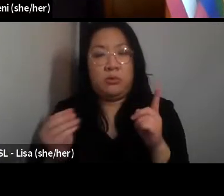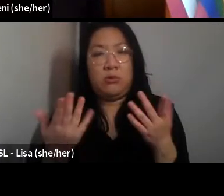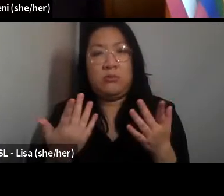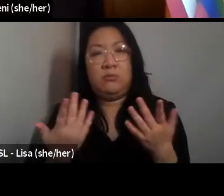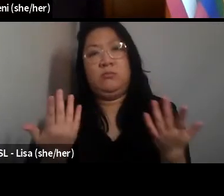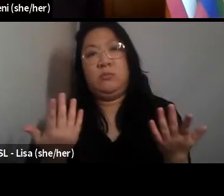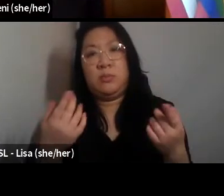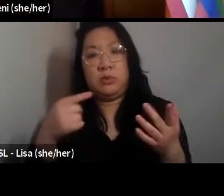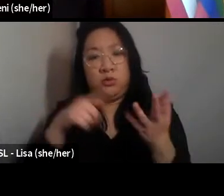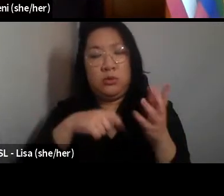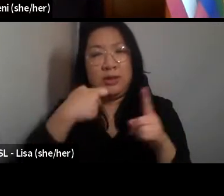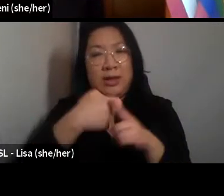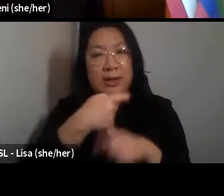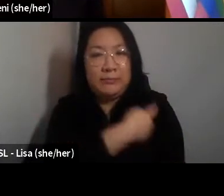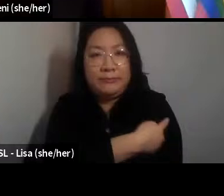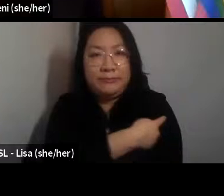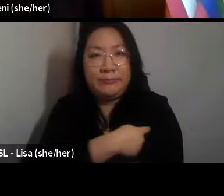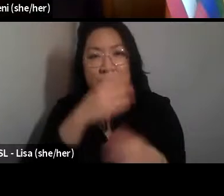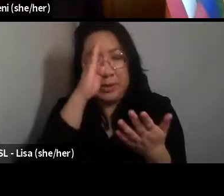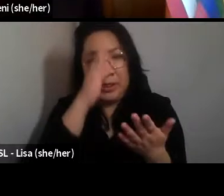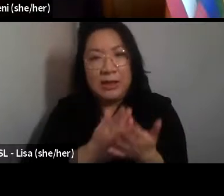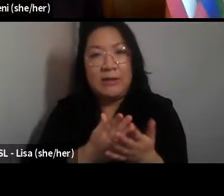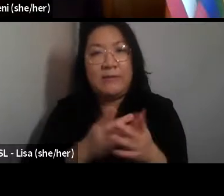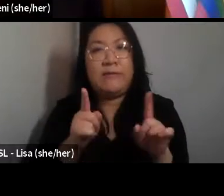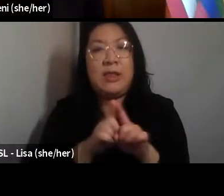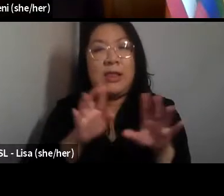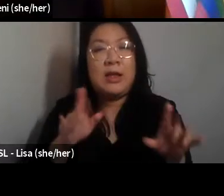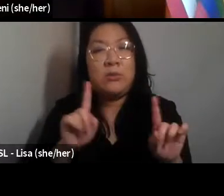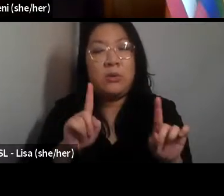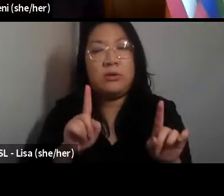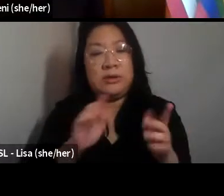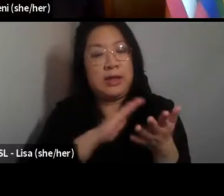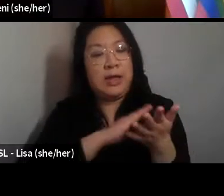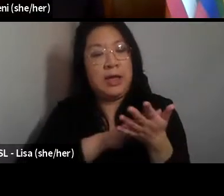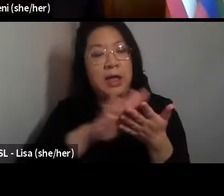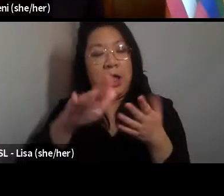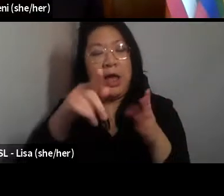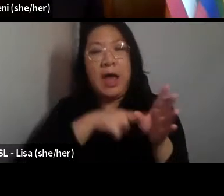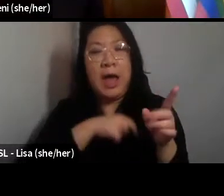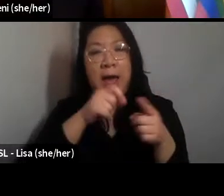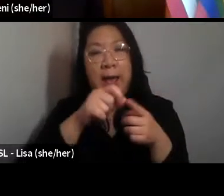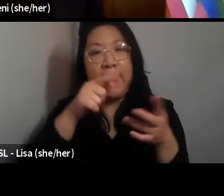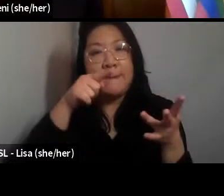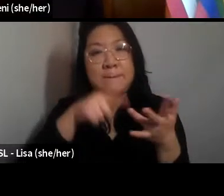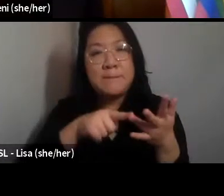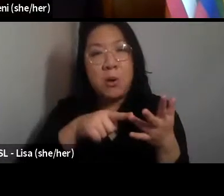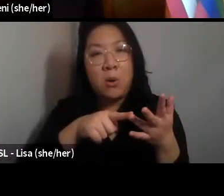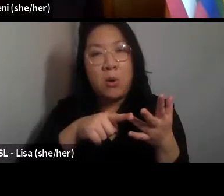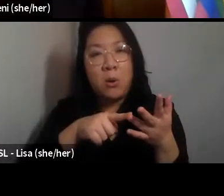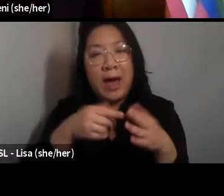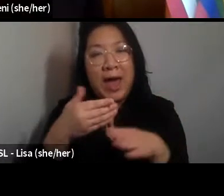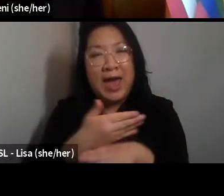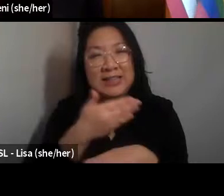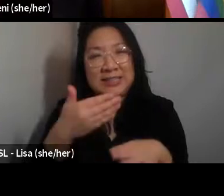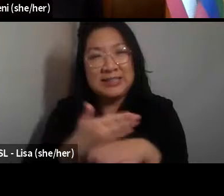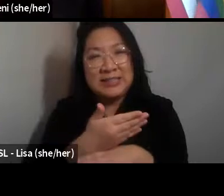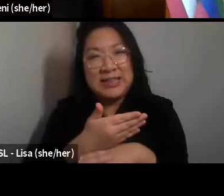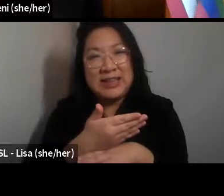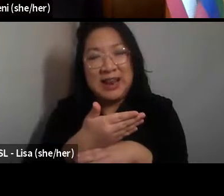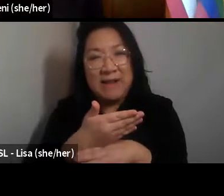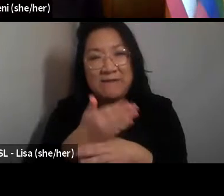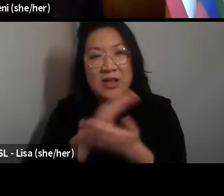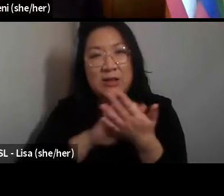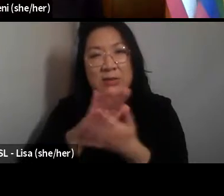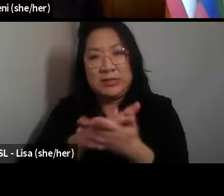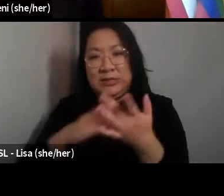says that we are still medicalized as having hypoactive sexual desire disorder is still a thing. They've campaigned to get it removed from the